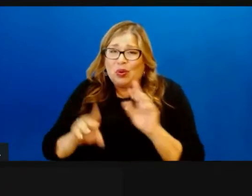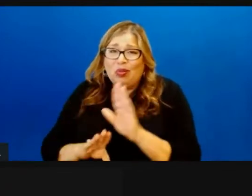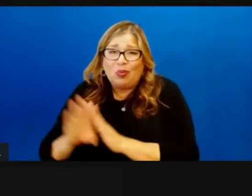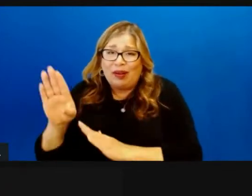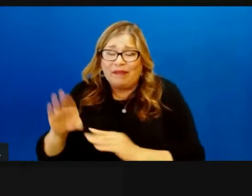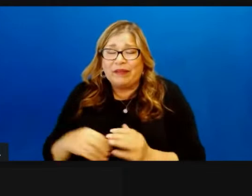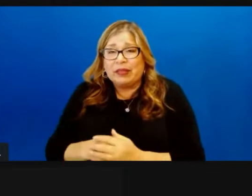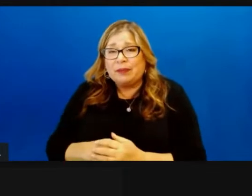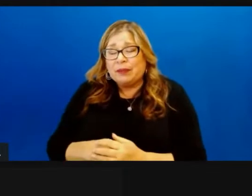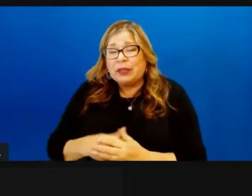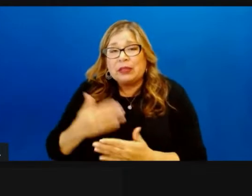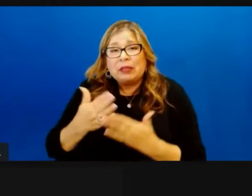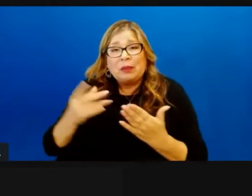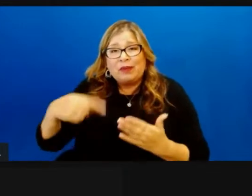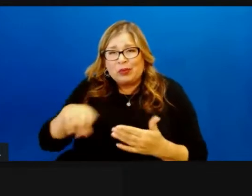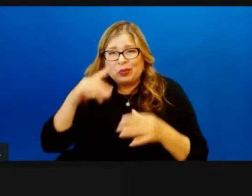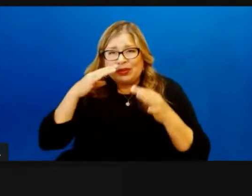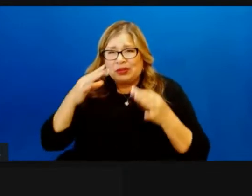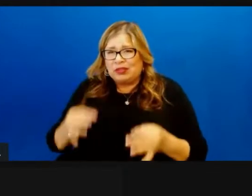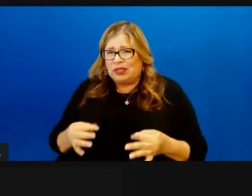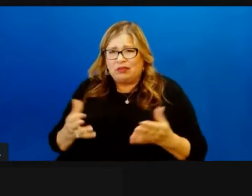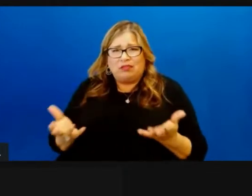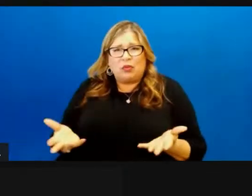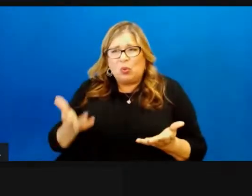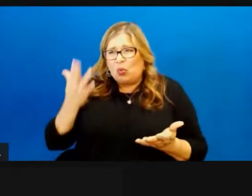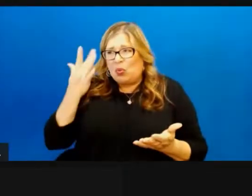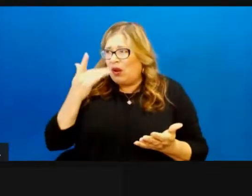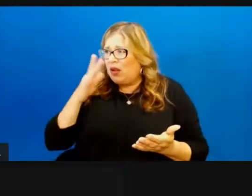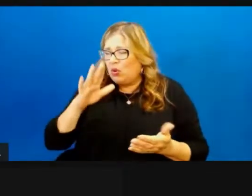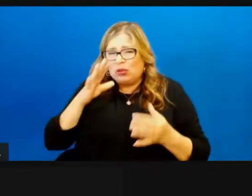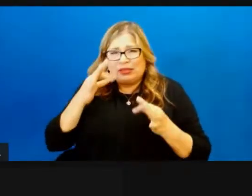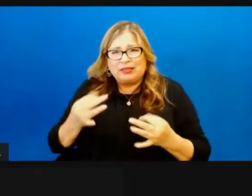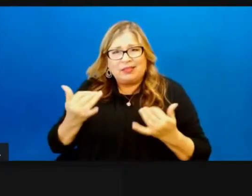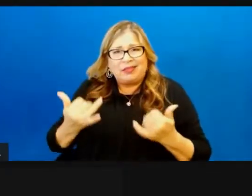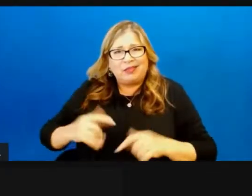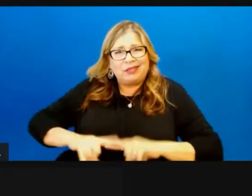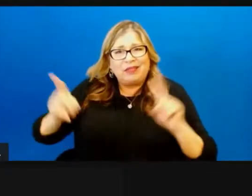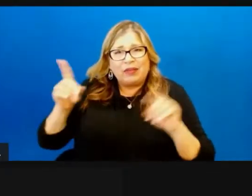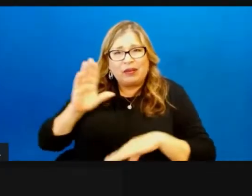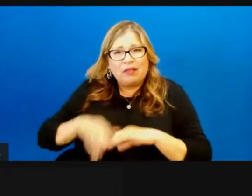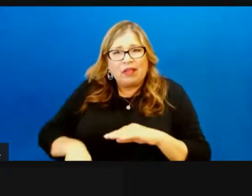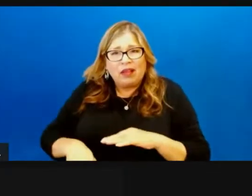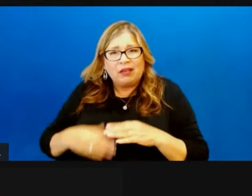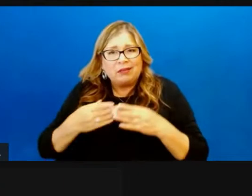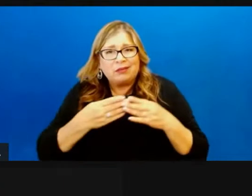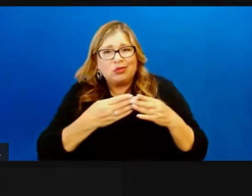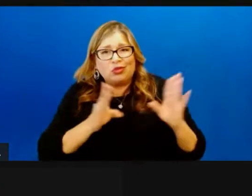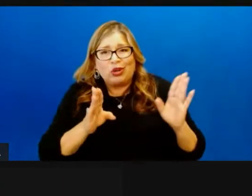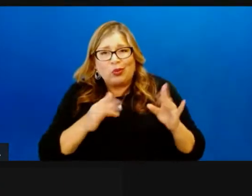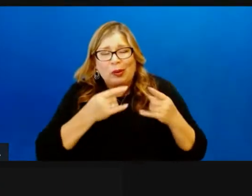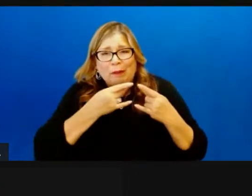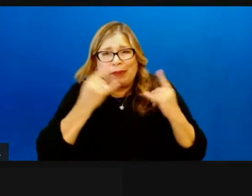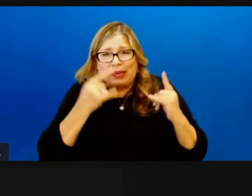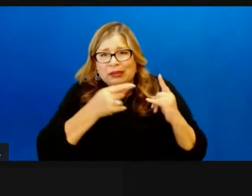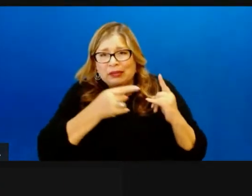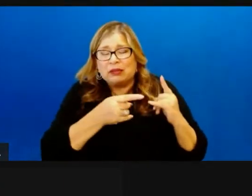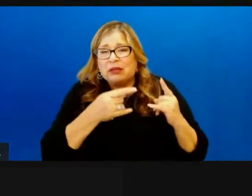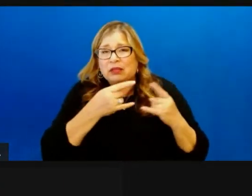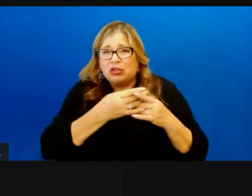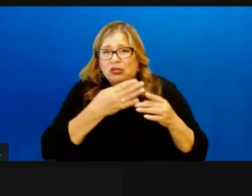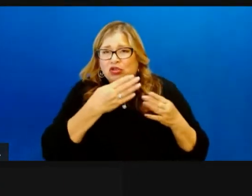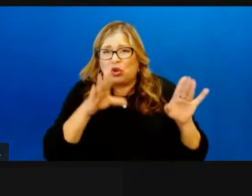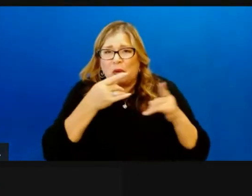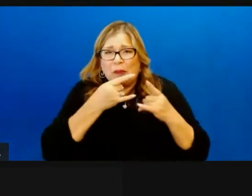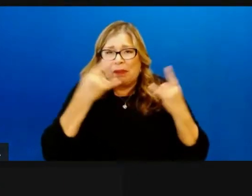it a different one than the general mask update that you made? That yes, we're moving forward with a change in